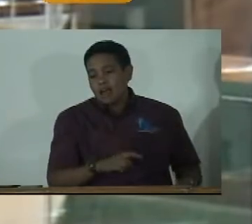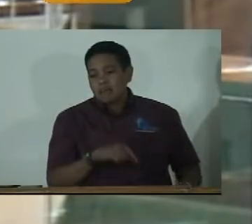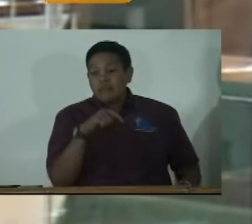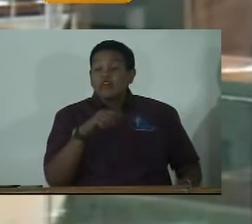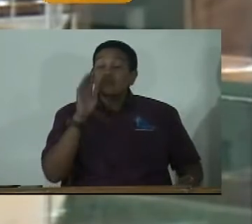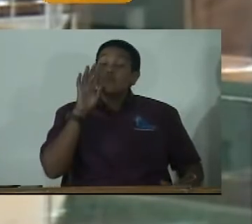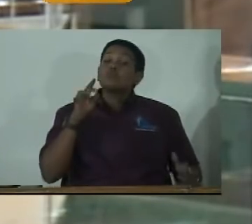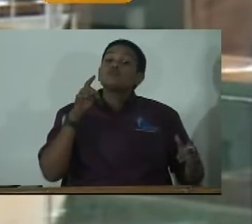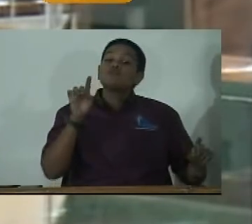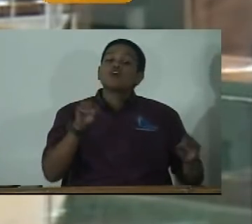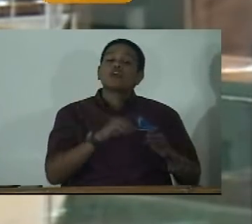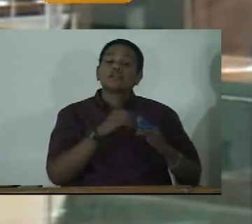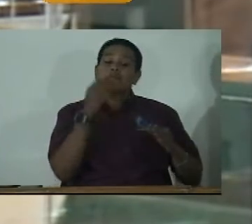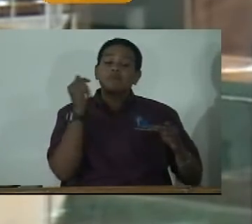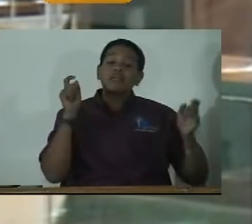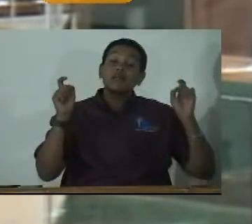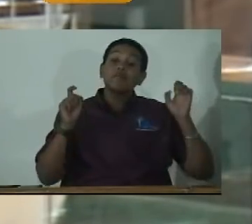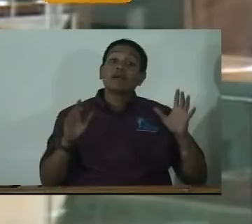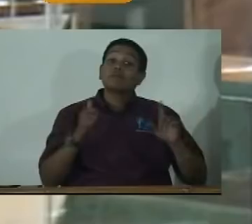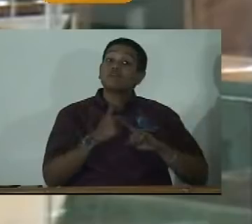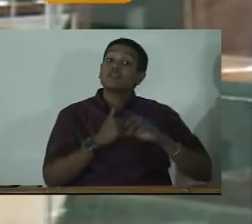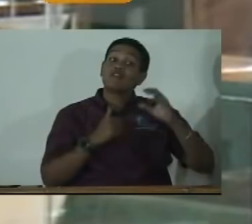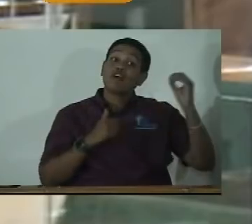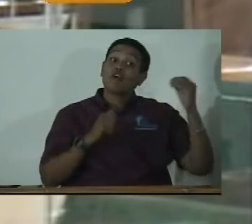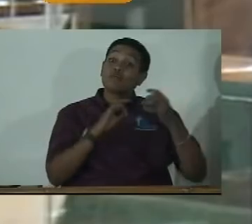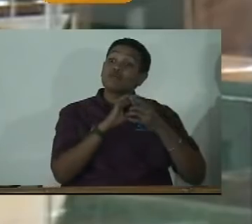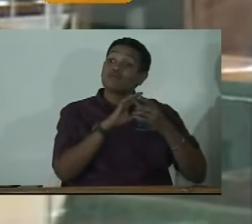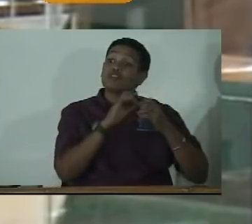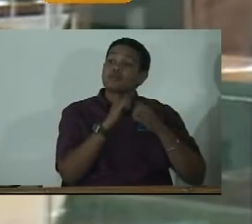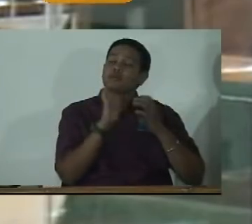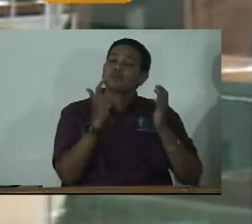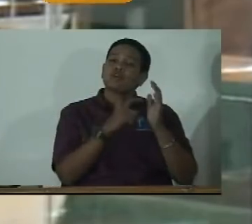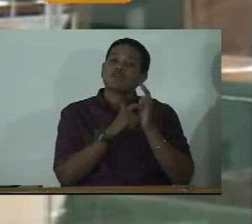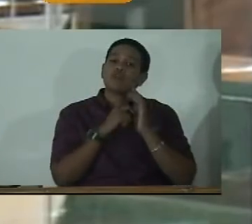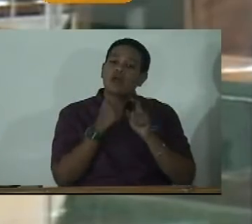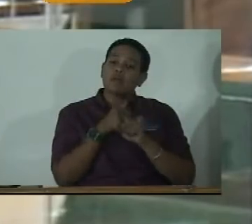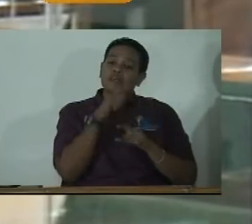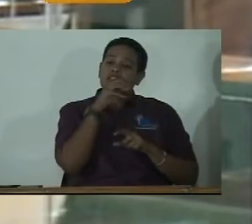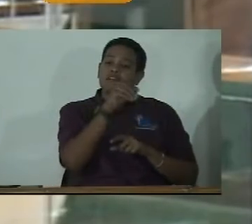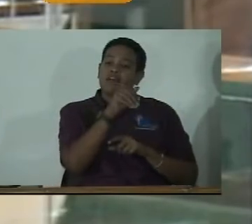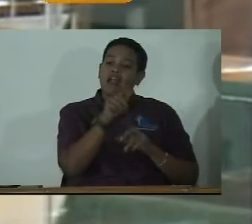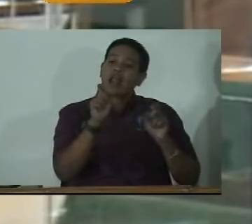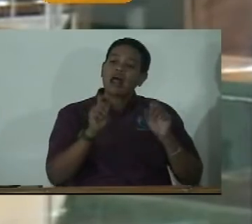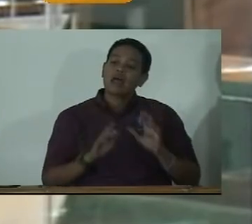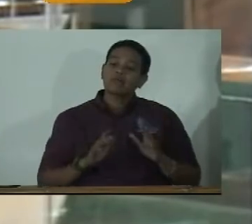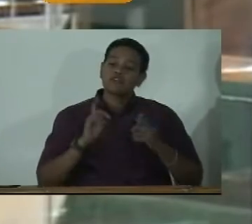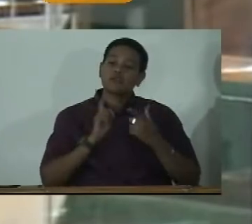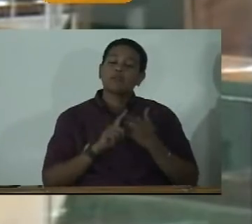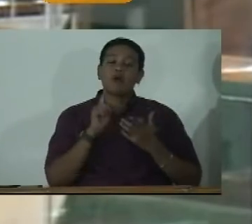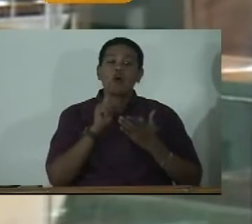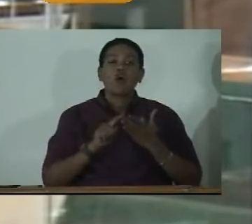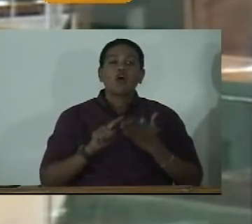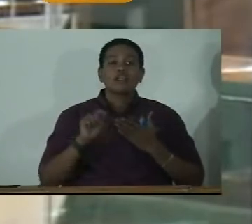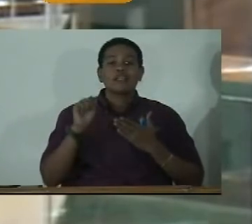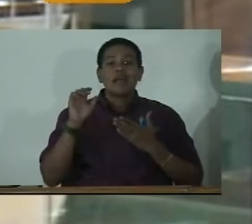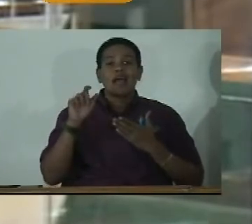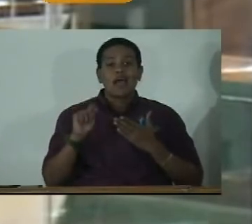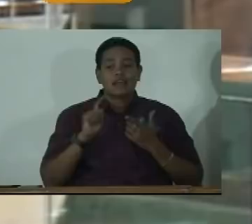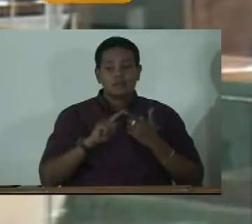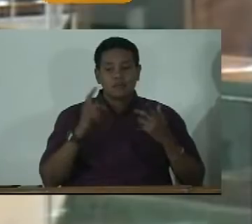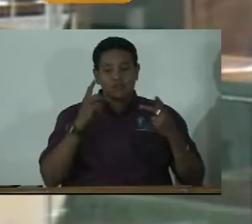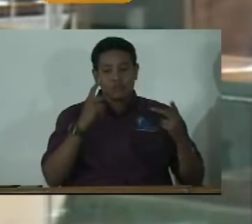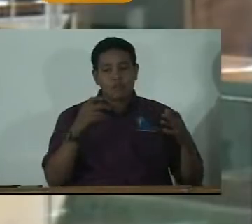would result in better management of the corporation in accordance with the requirements of the Financial Administration and Audit Act and the Public